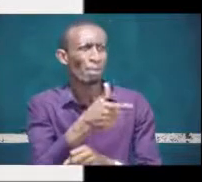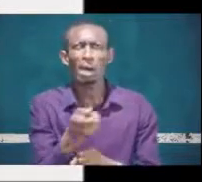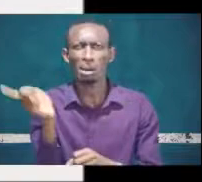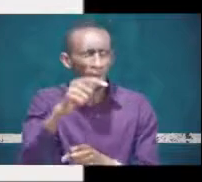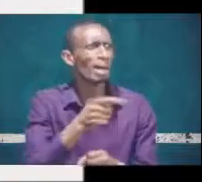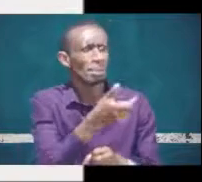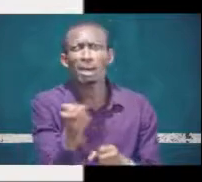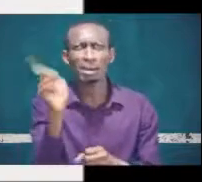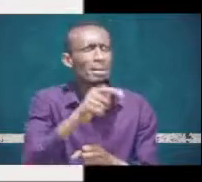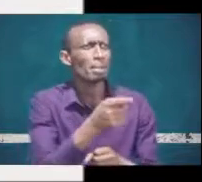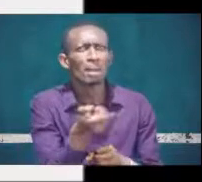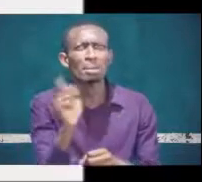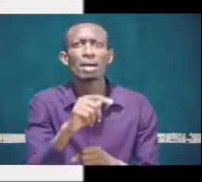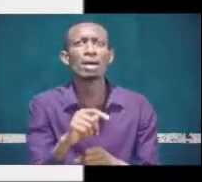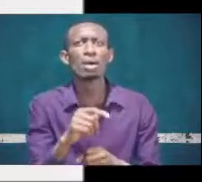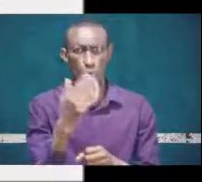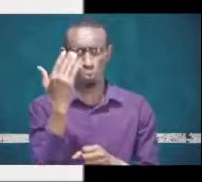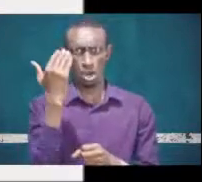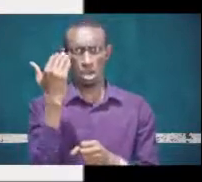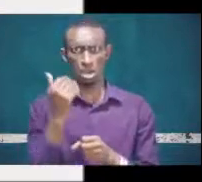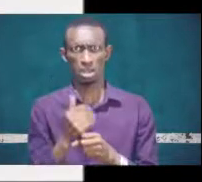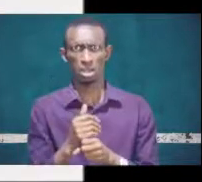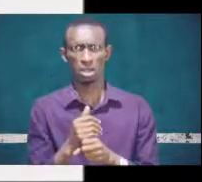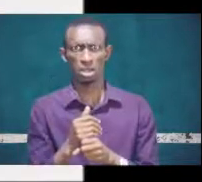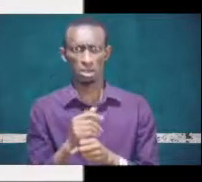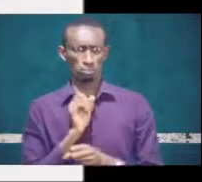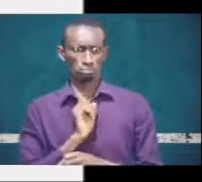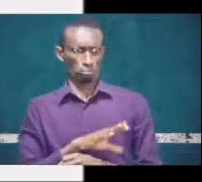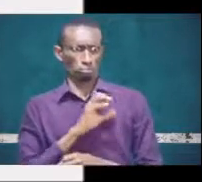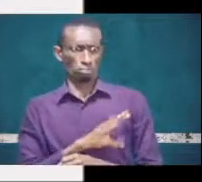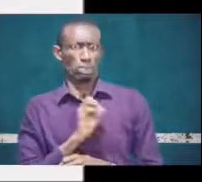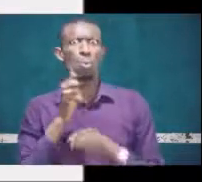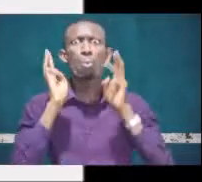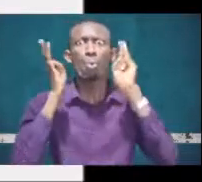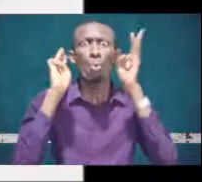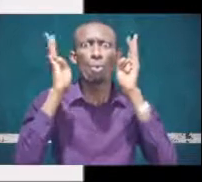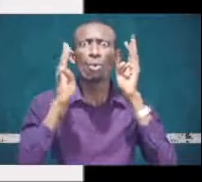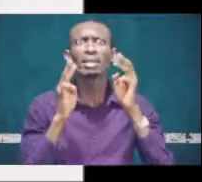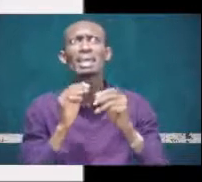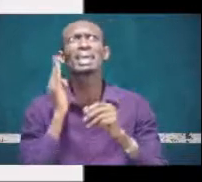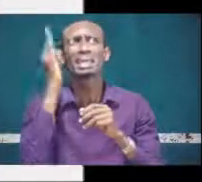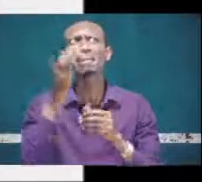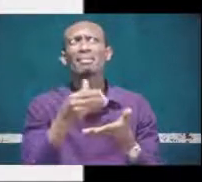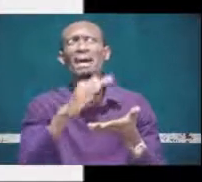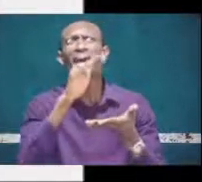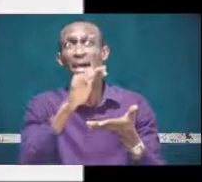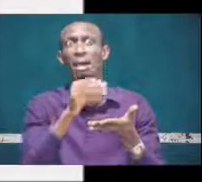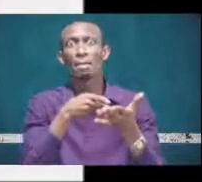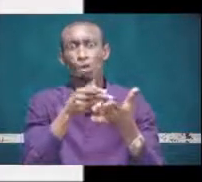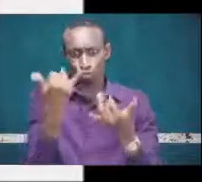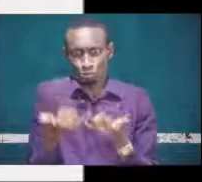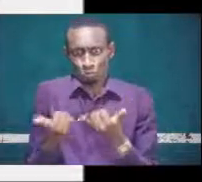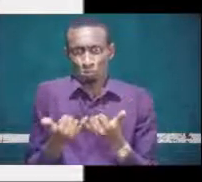don't suffer, they don't face the problem of paying higher prices in the future. So here, expectation for